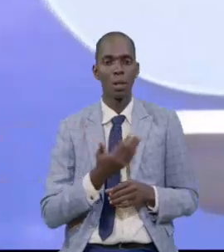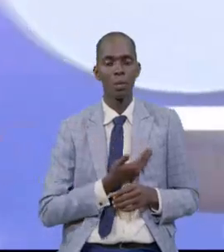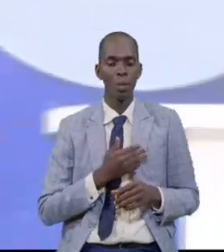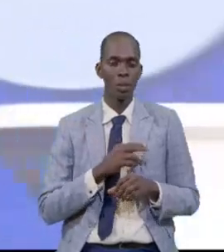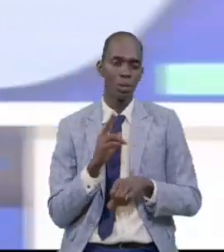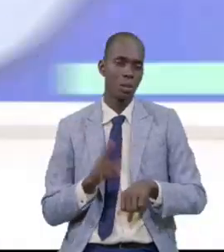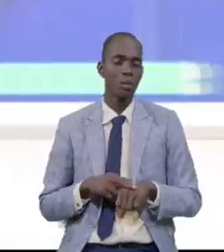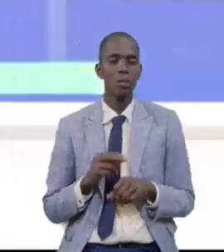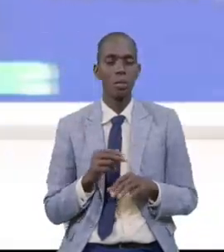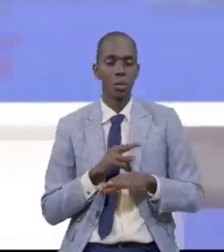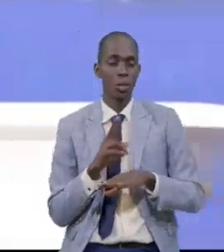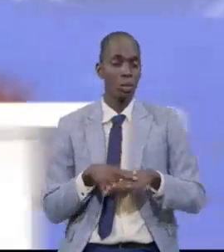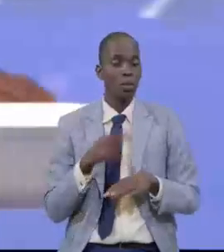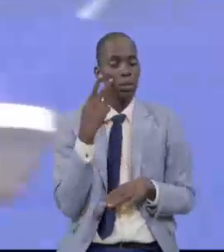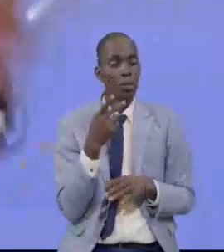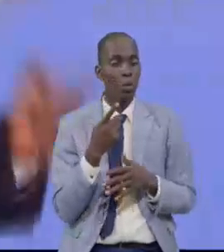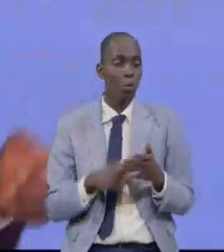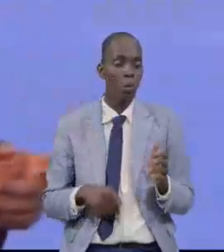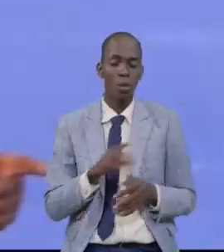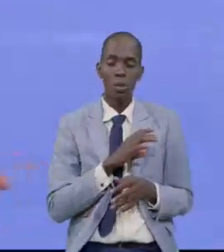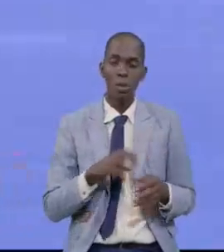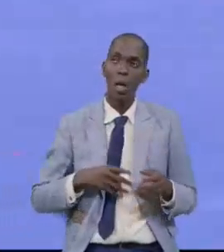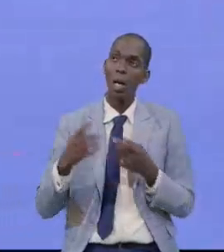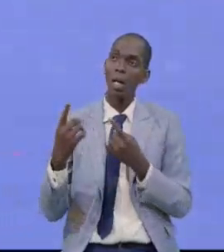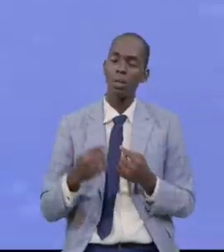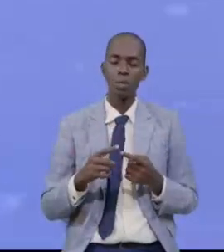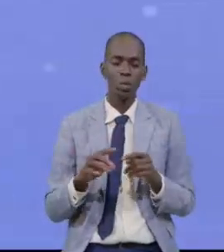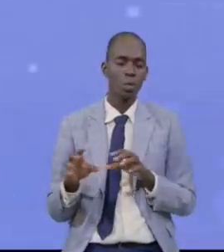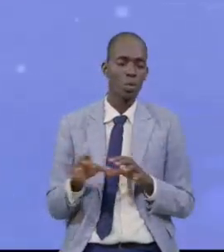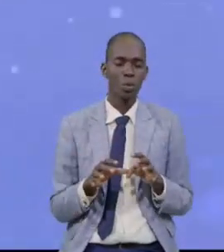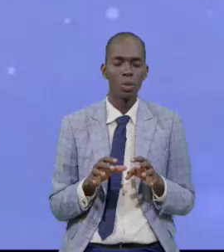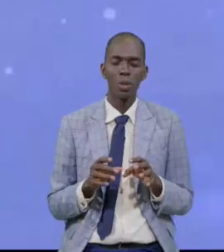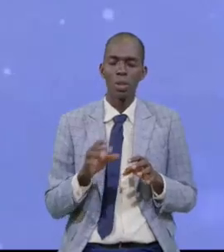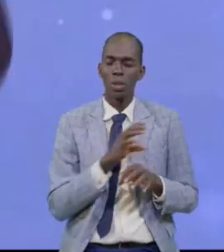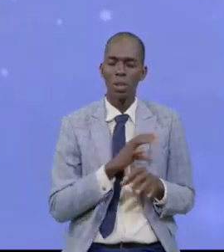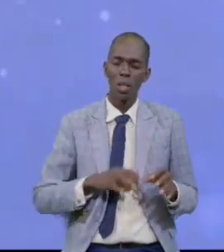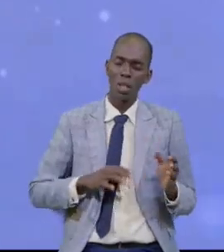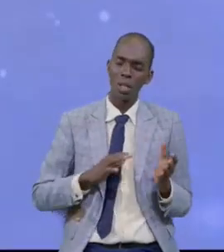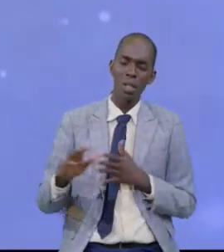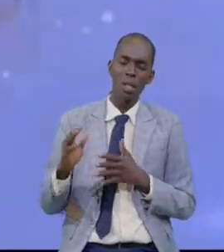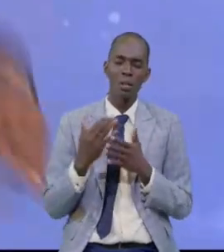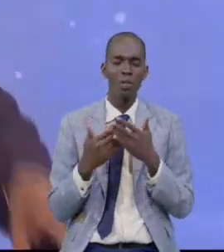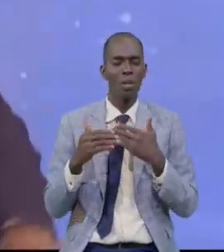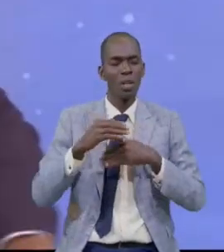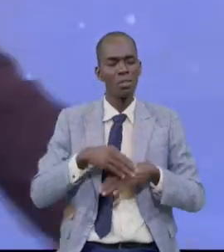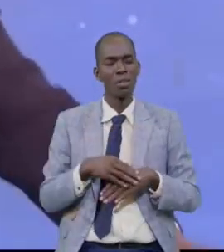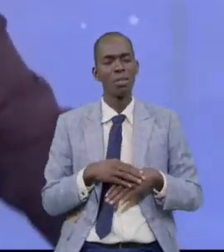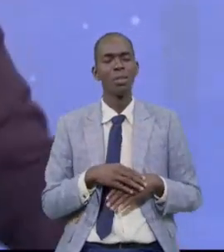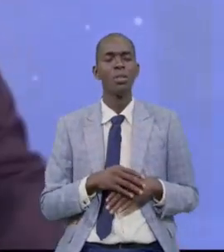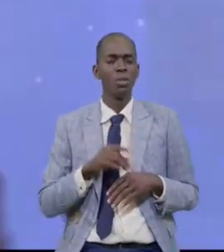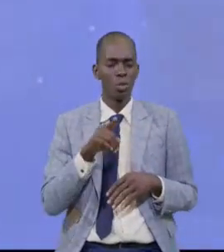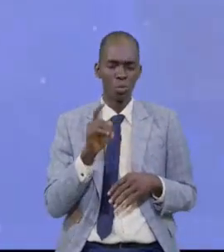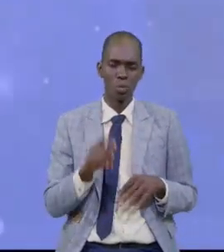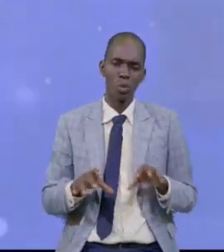to do. He left heaven. Did he have something he didn't have in heaven? He's looking for